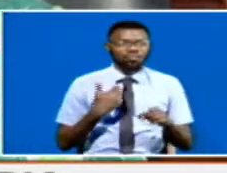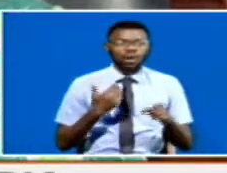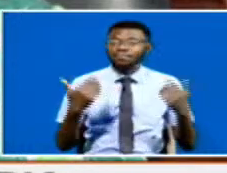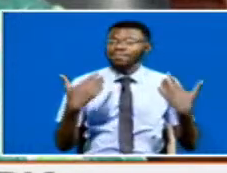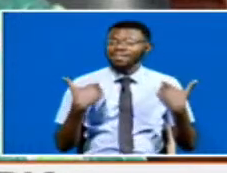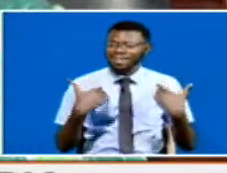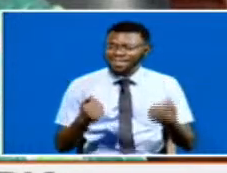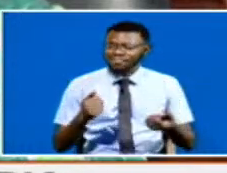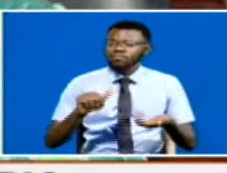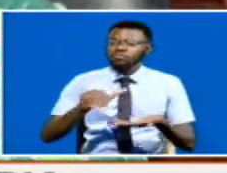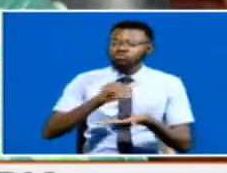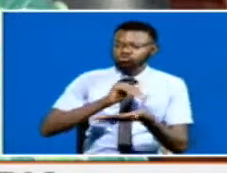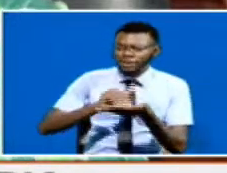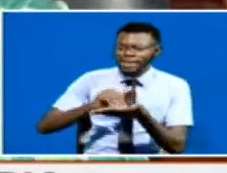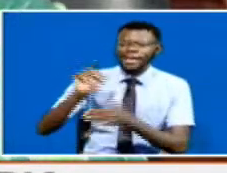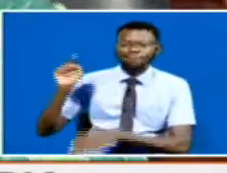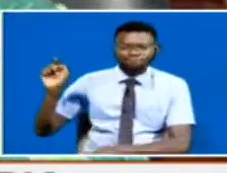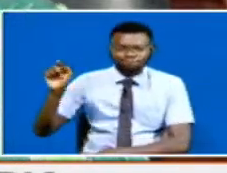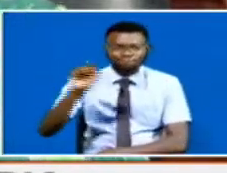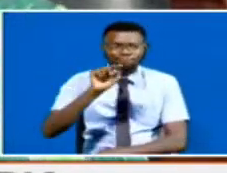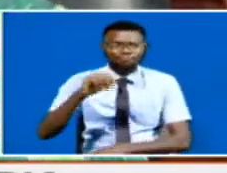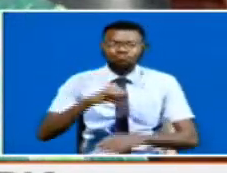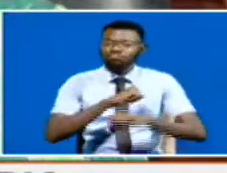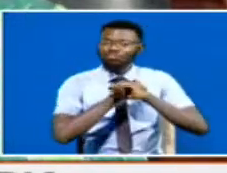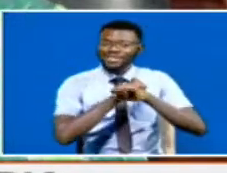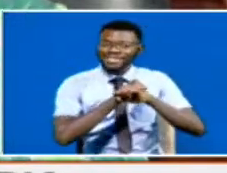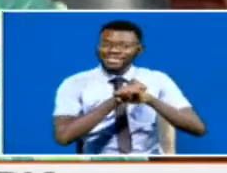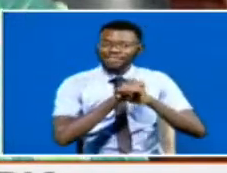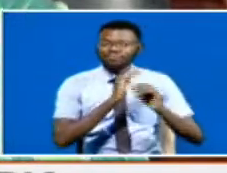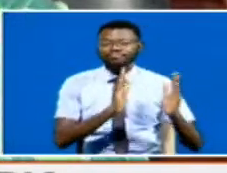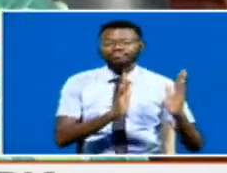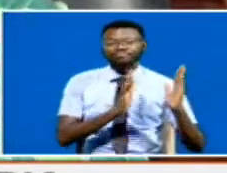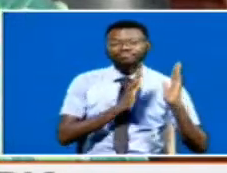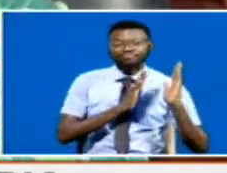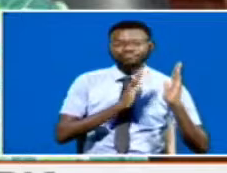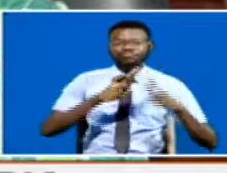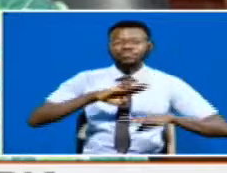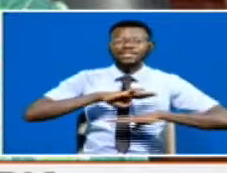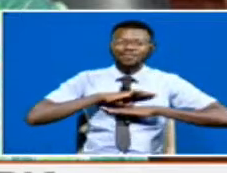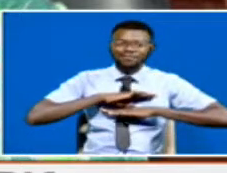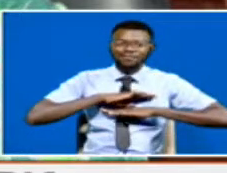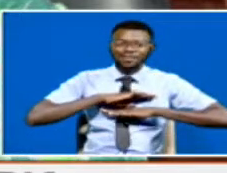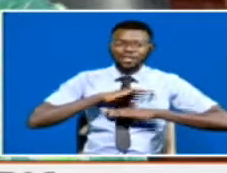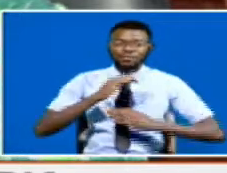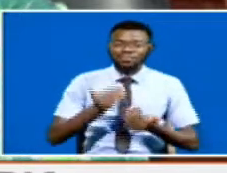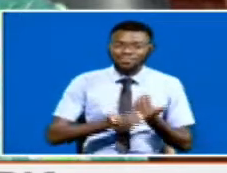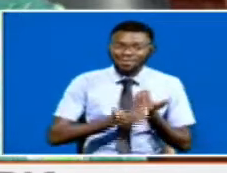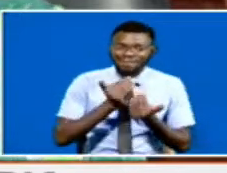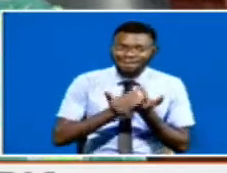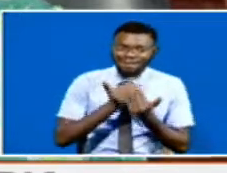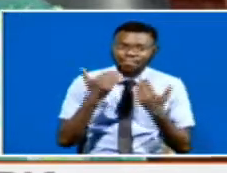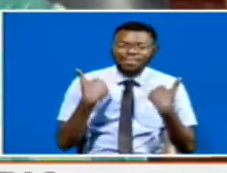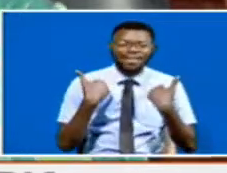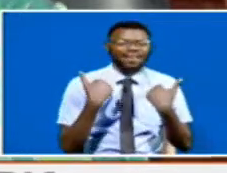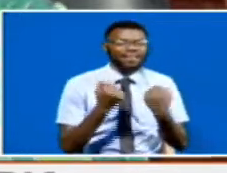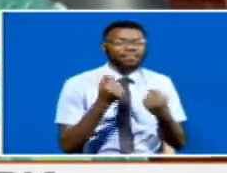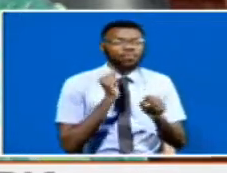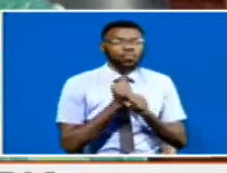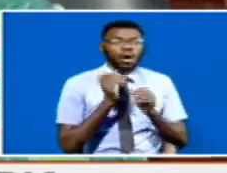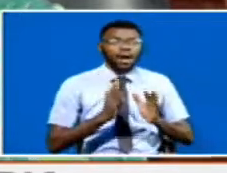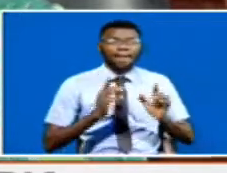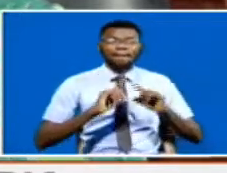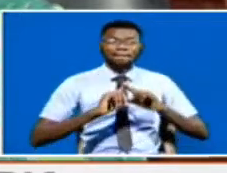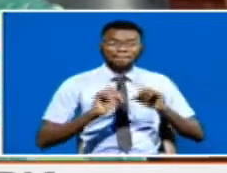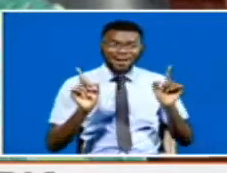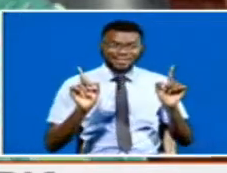facilities are protected. They have adequate security personnel to be able to take care of health workers. But I want to